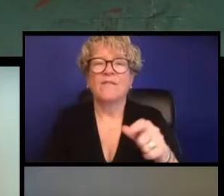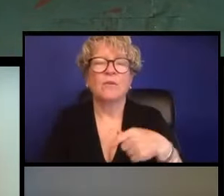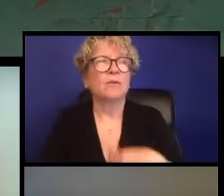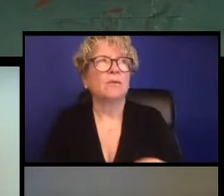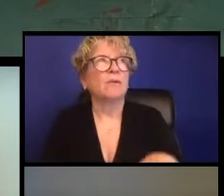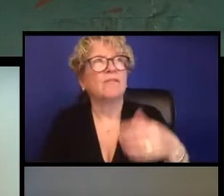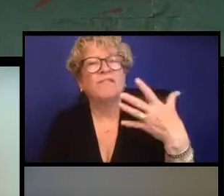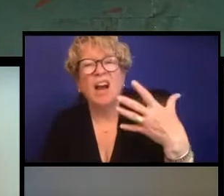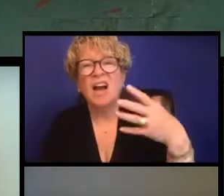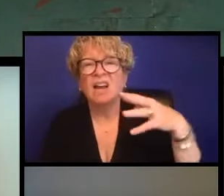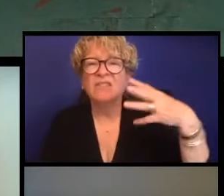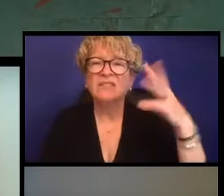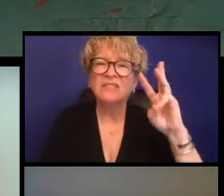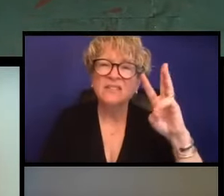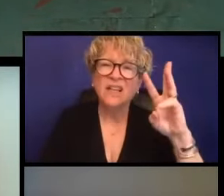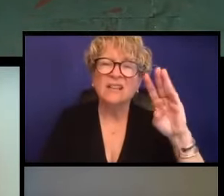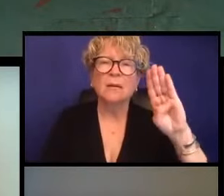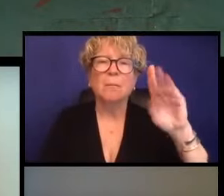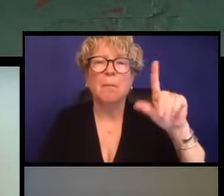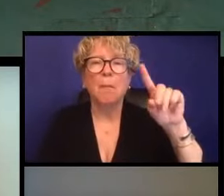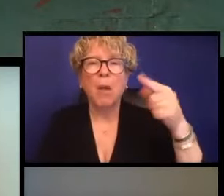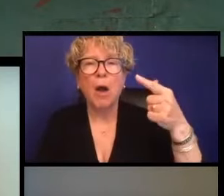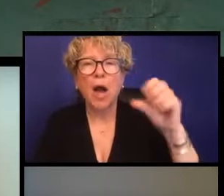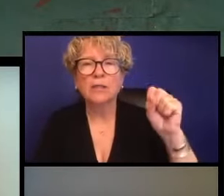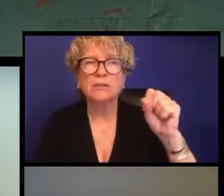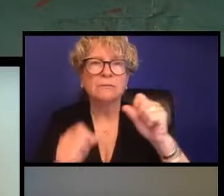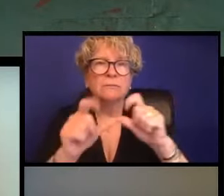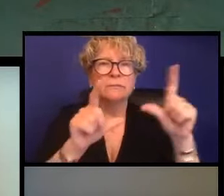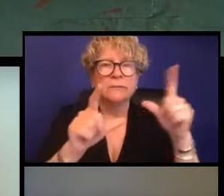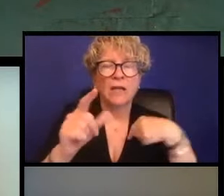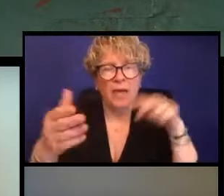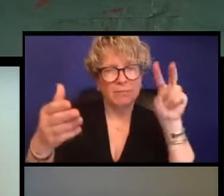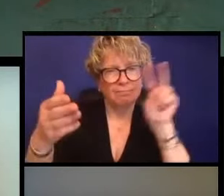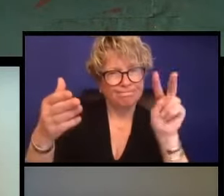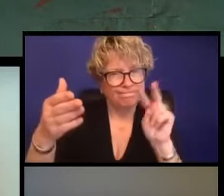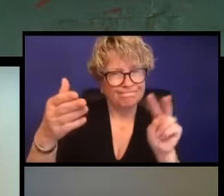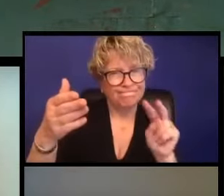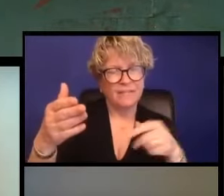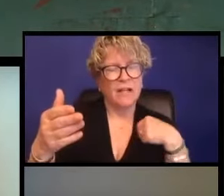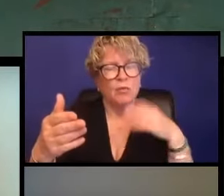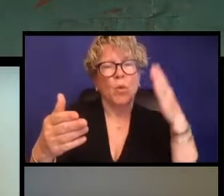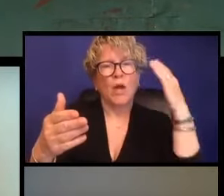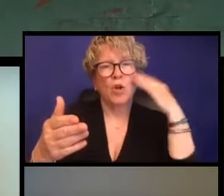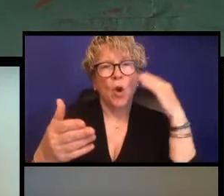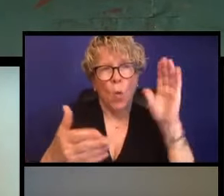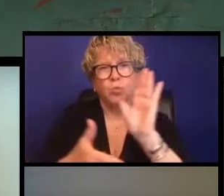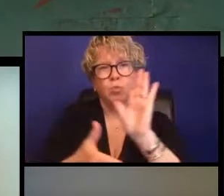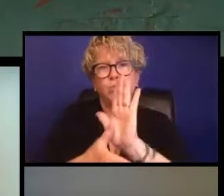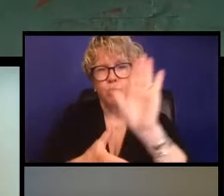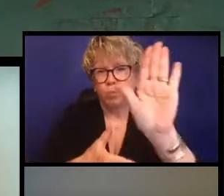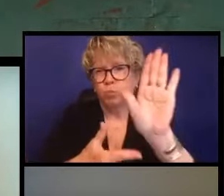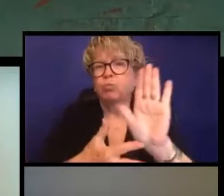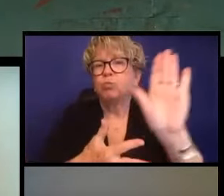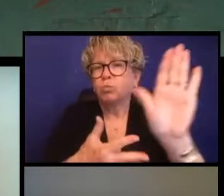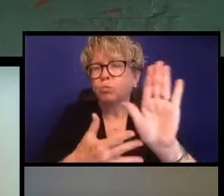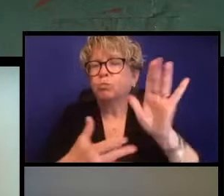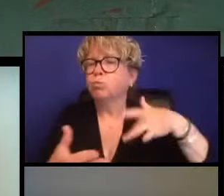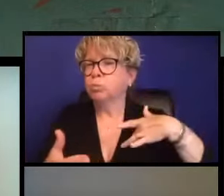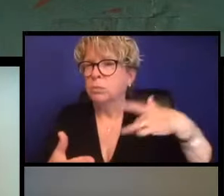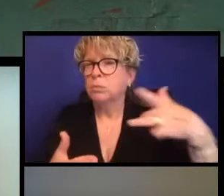me, you know, who's looking for what. So do your research